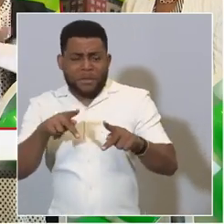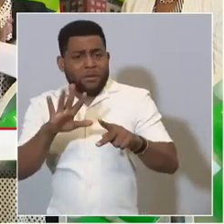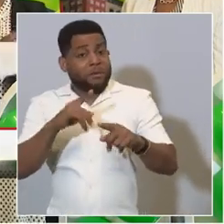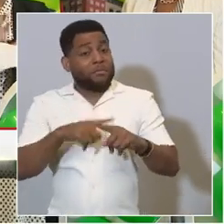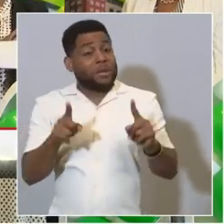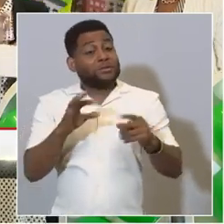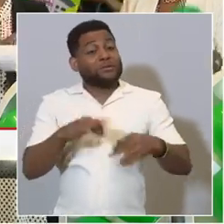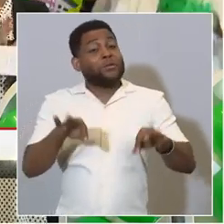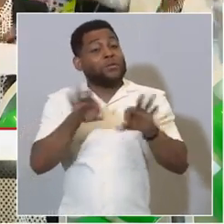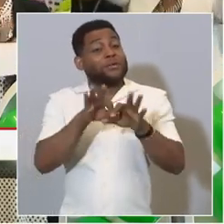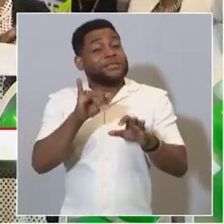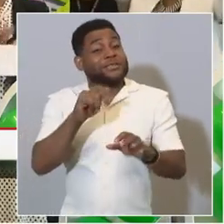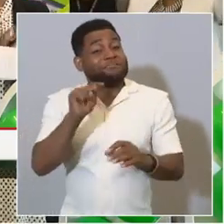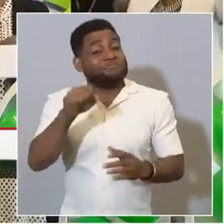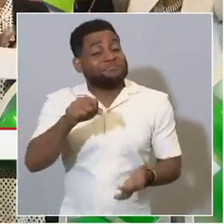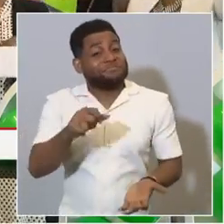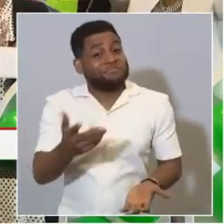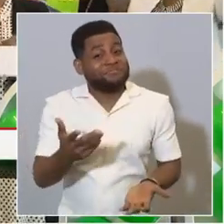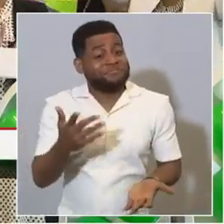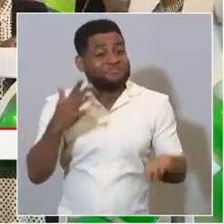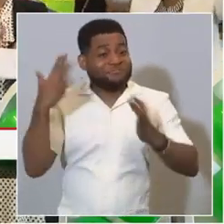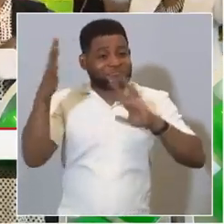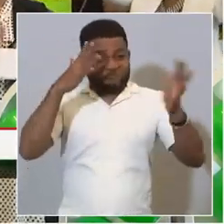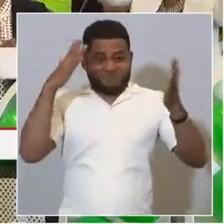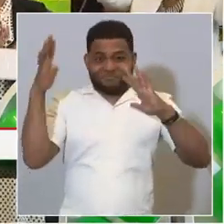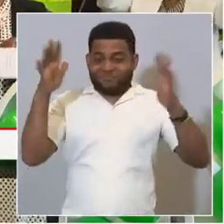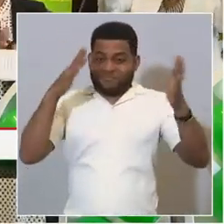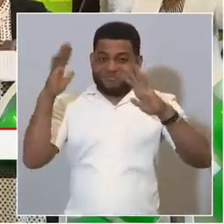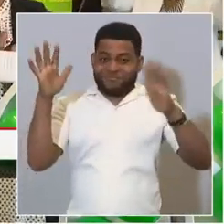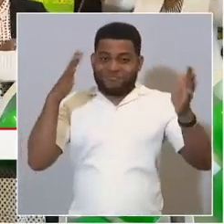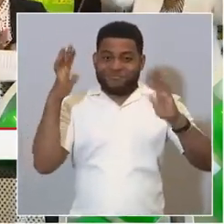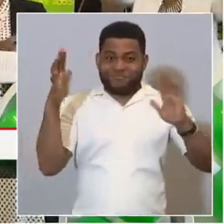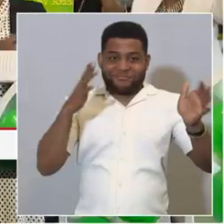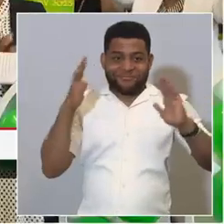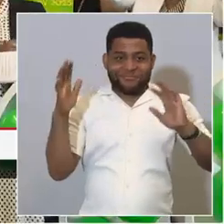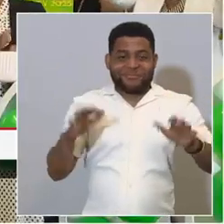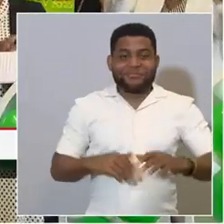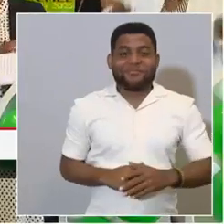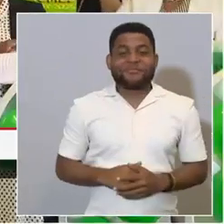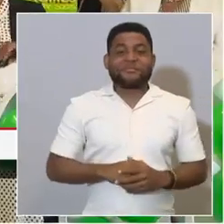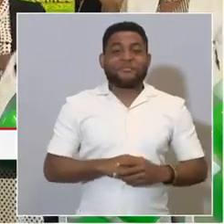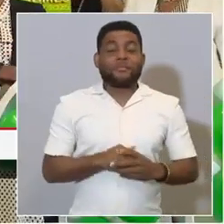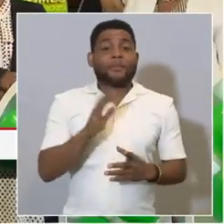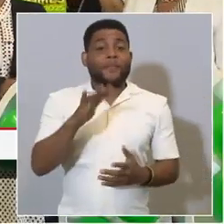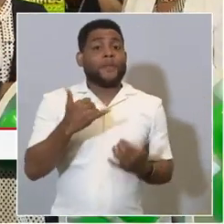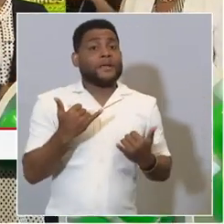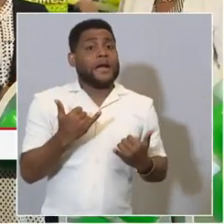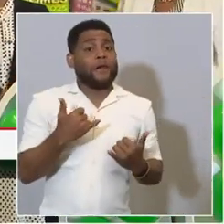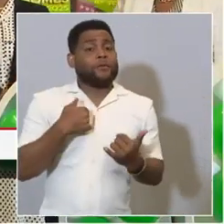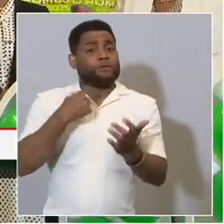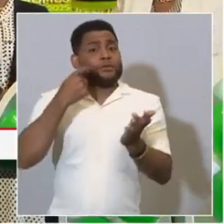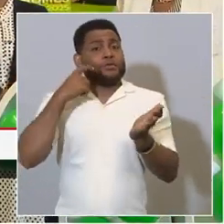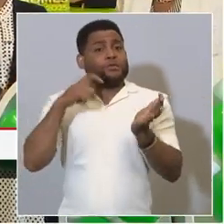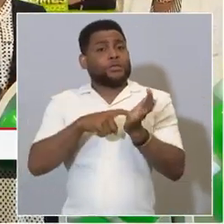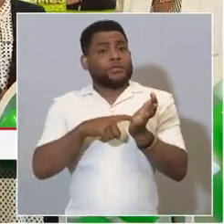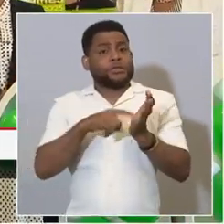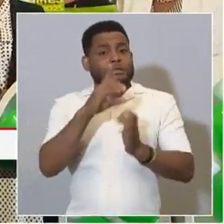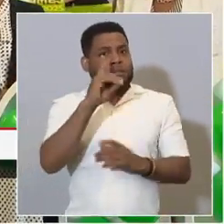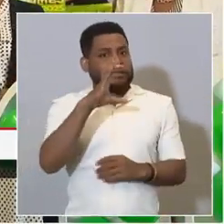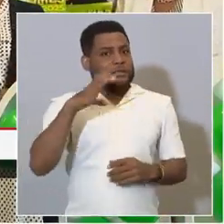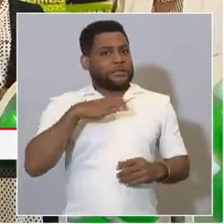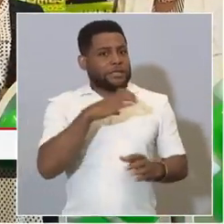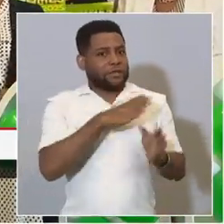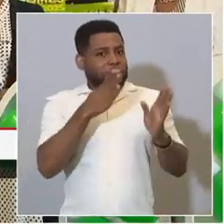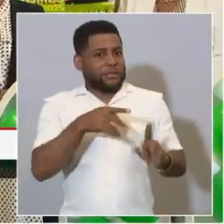Is it worth it, DC? So with that, I want to recognize first Councilmember McDuffie,